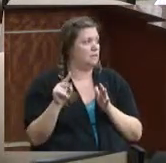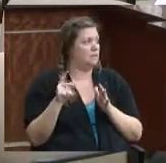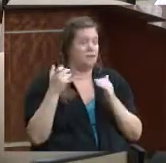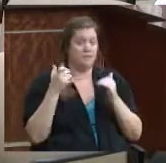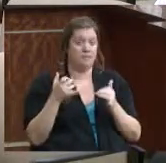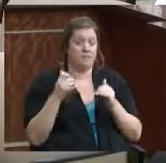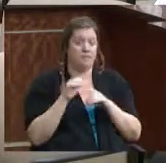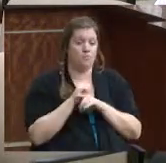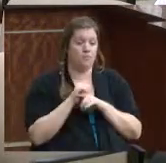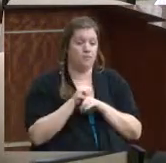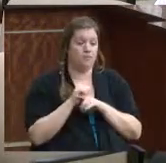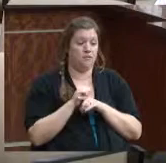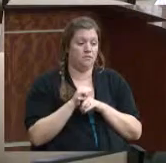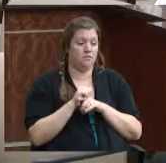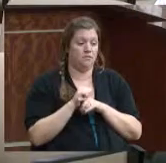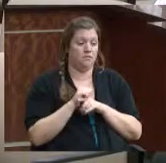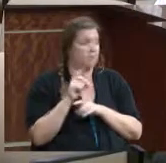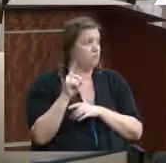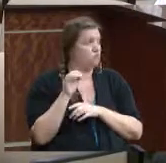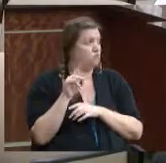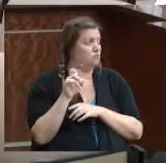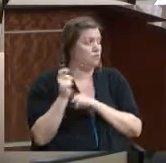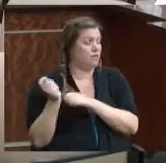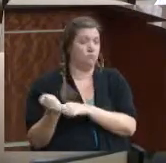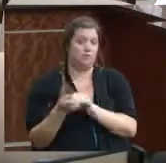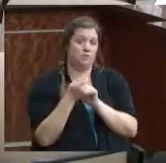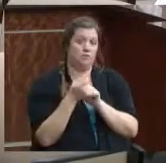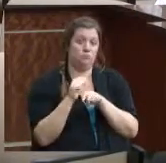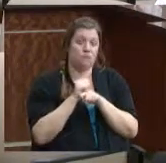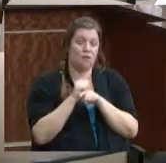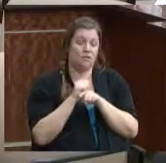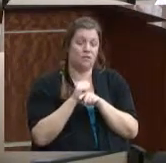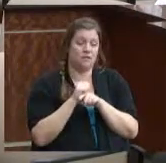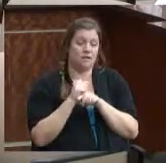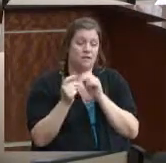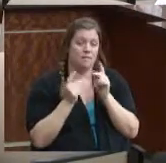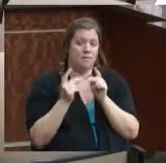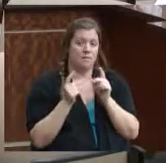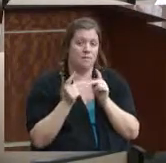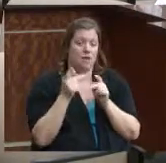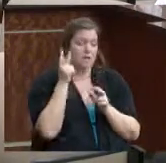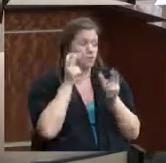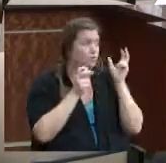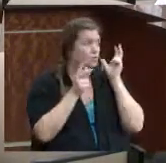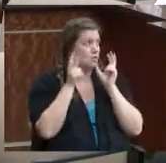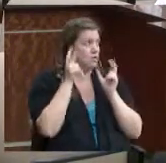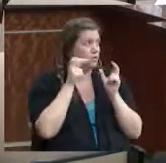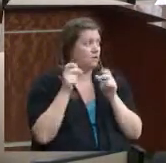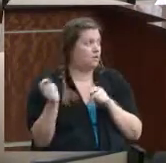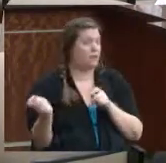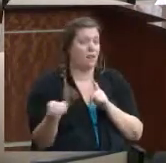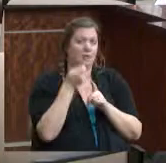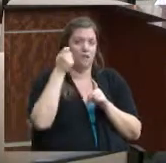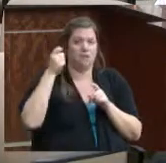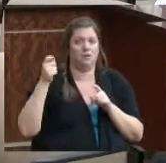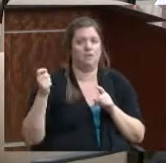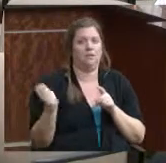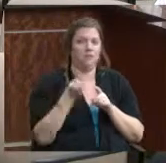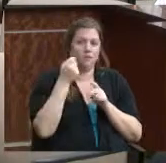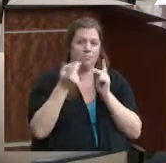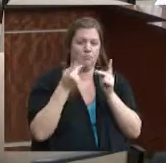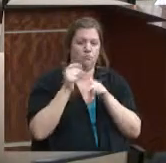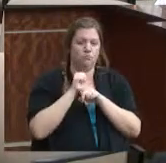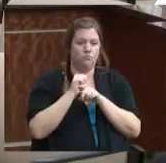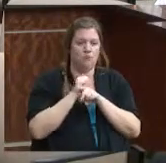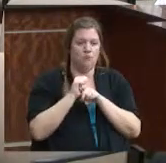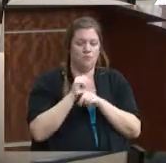now the practice driving range that people, I get to hear now the clink of people practicing